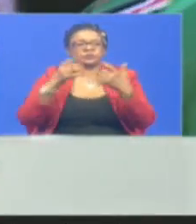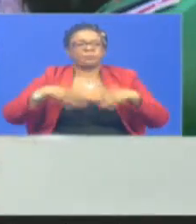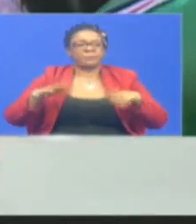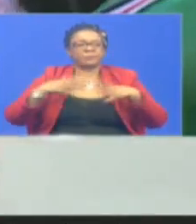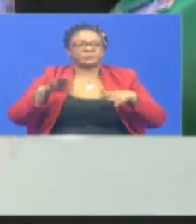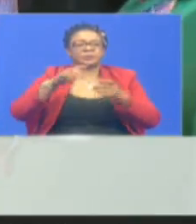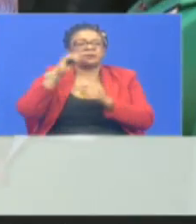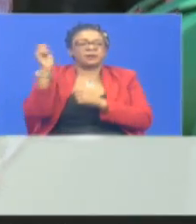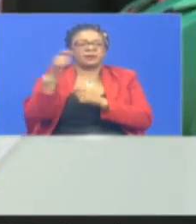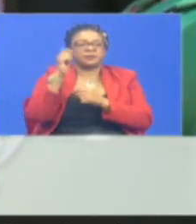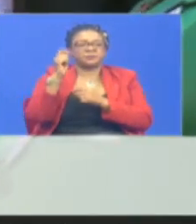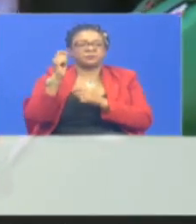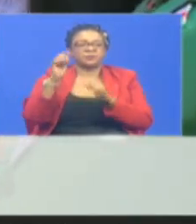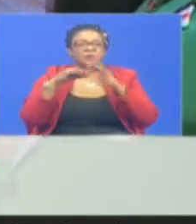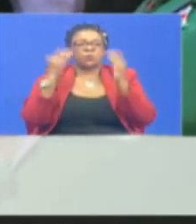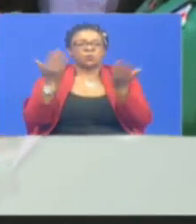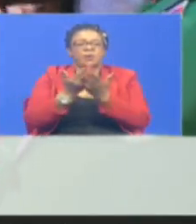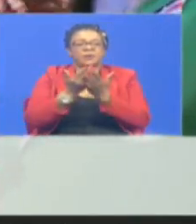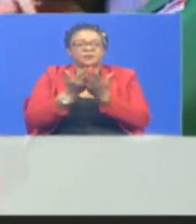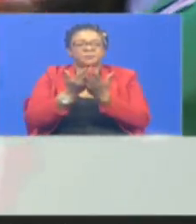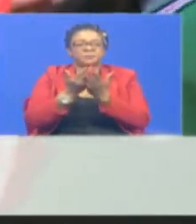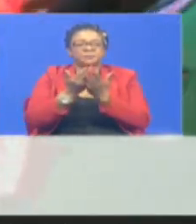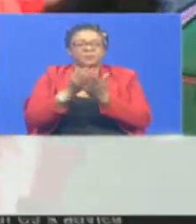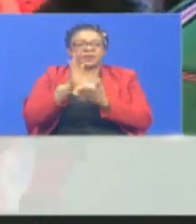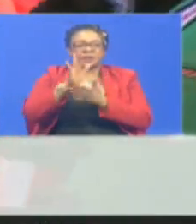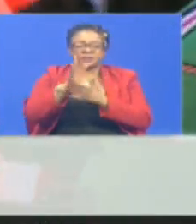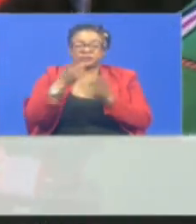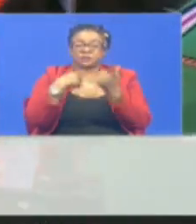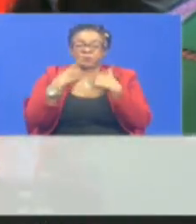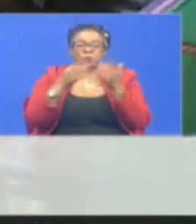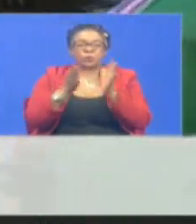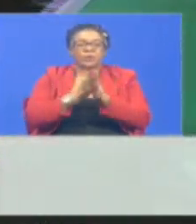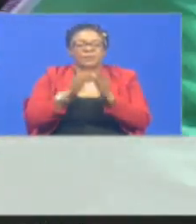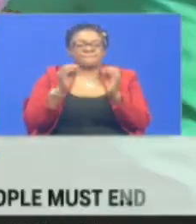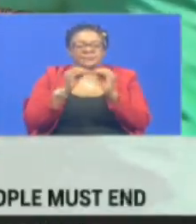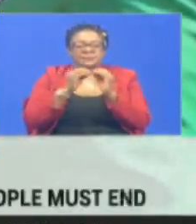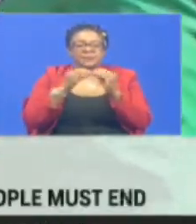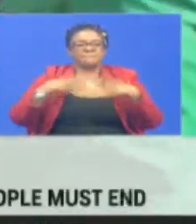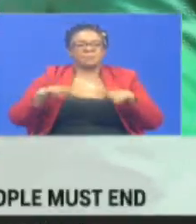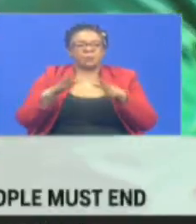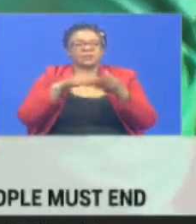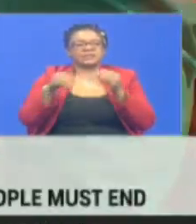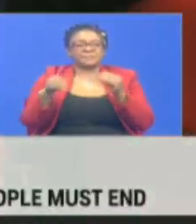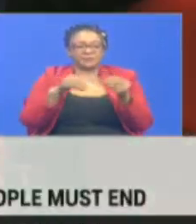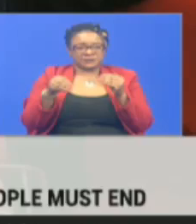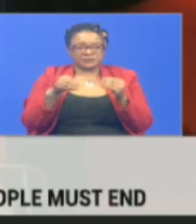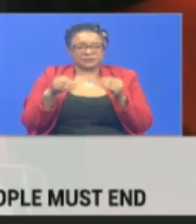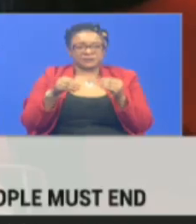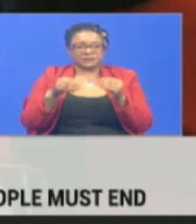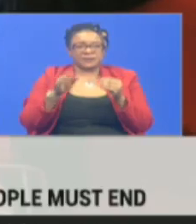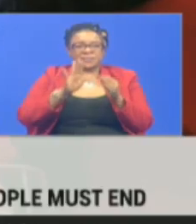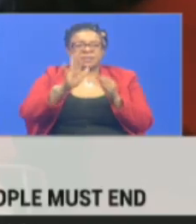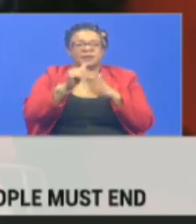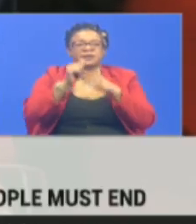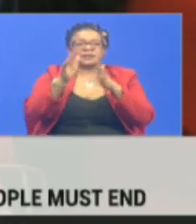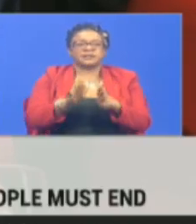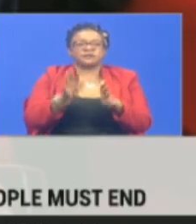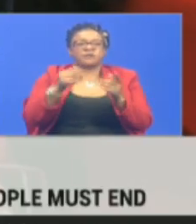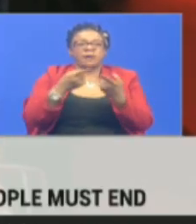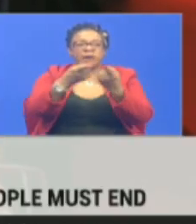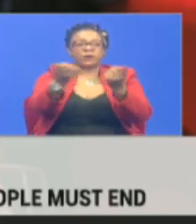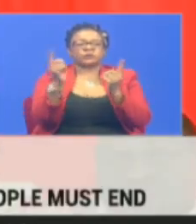on the world map. He spoke during a meeting with people with disabilities, their leaders from across the